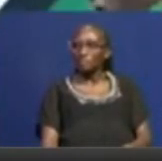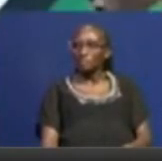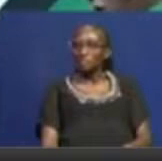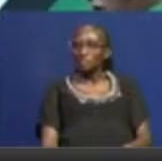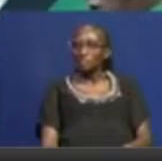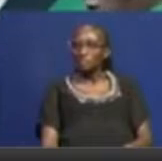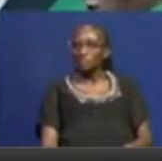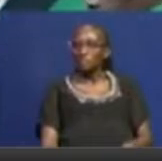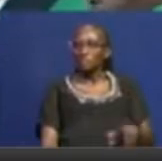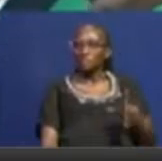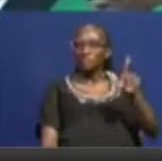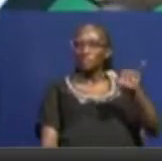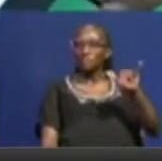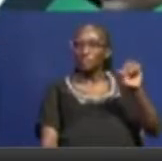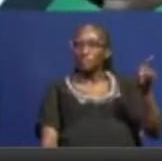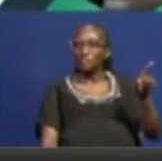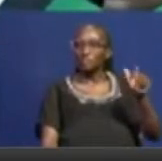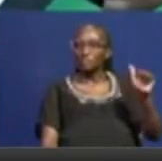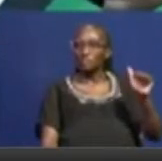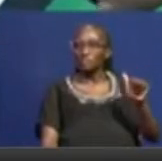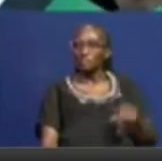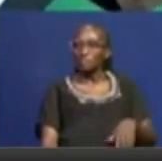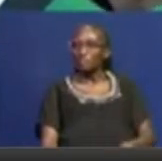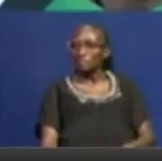Nakuru Liza Chepkori Chelule.